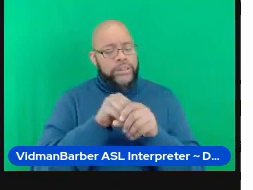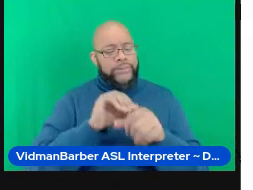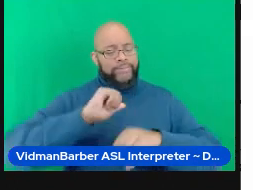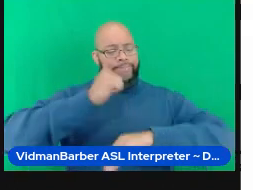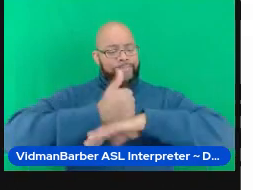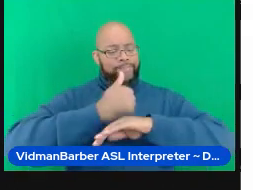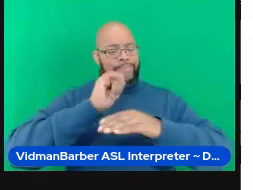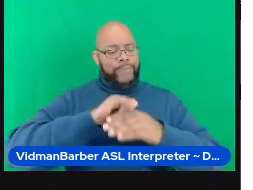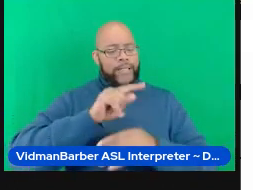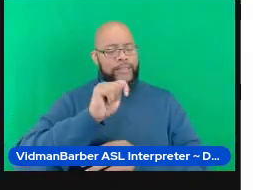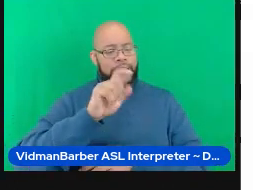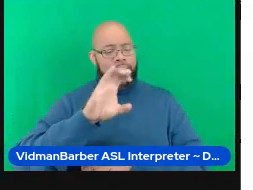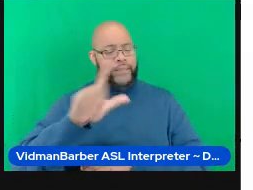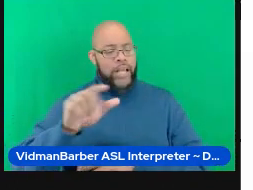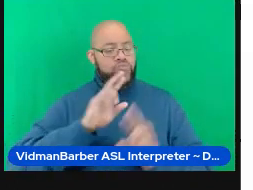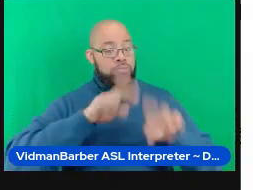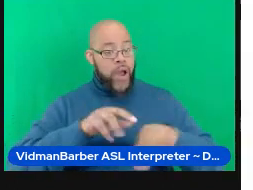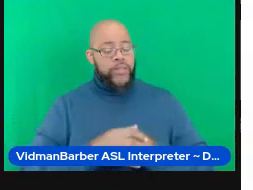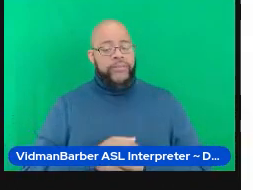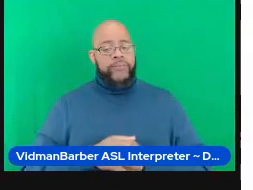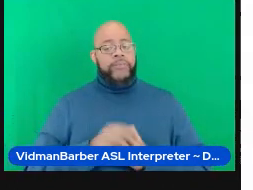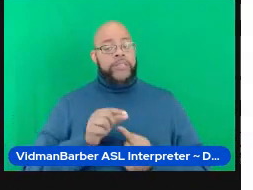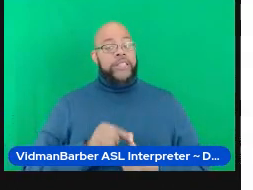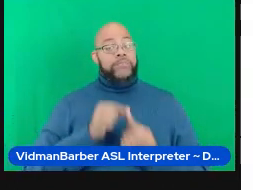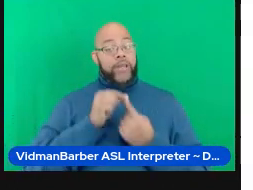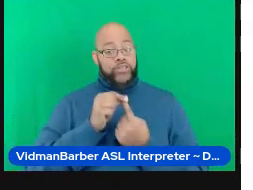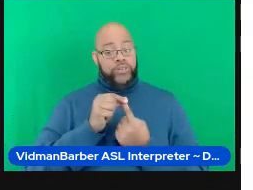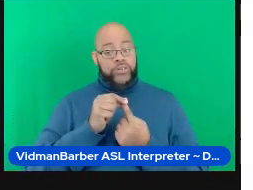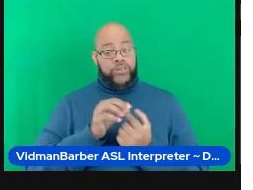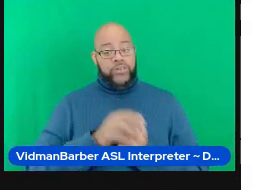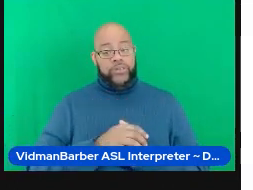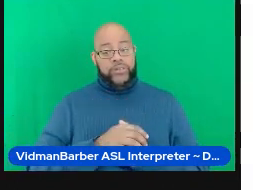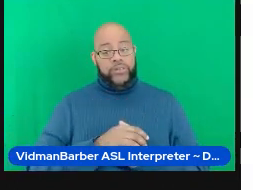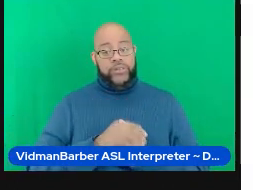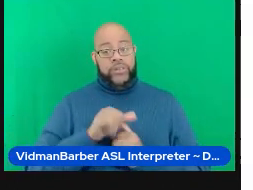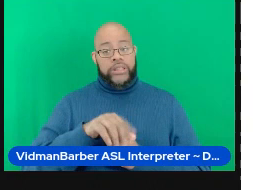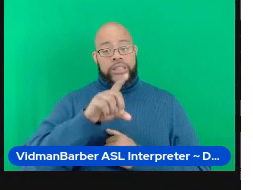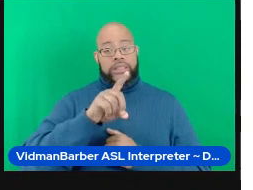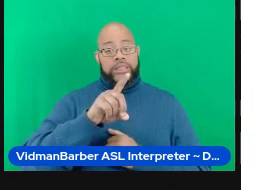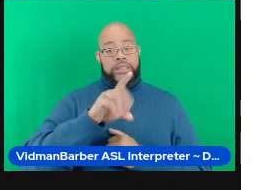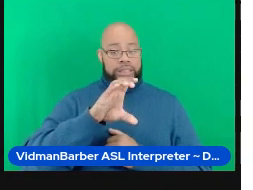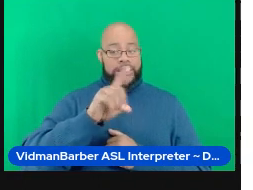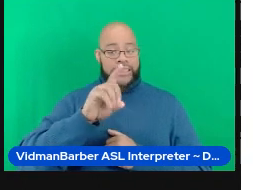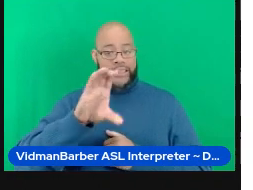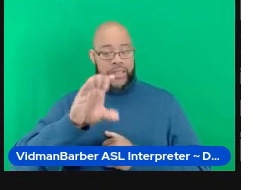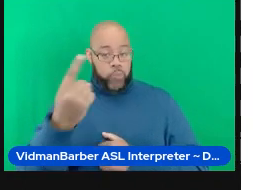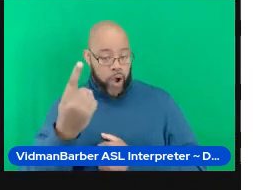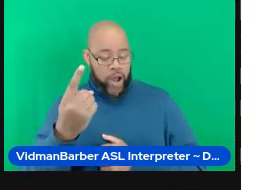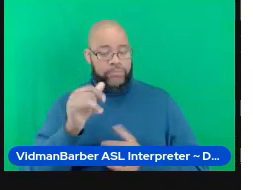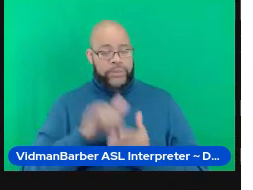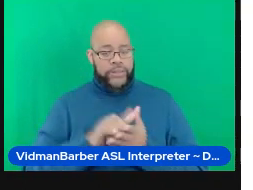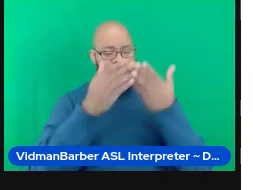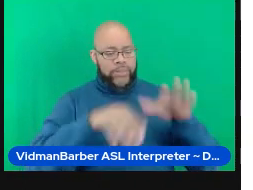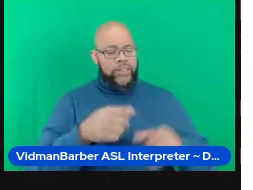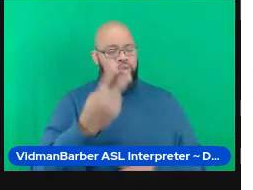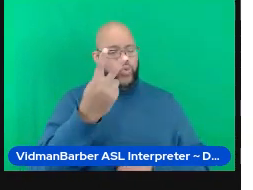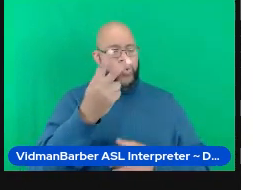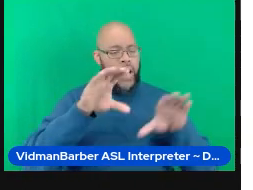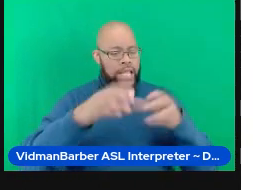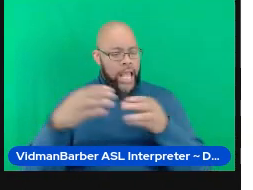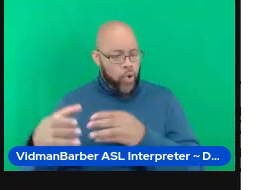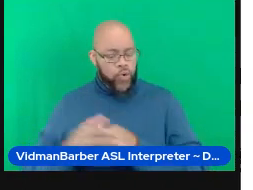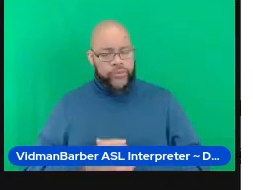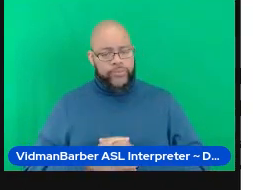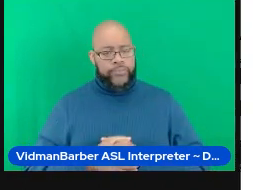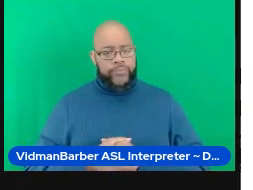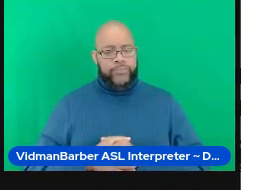regulatory T cell response, especially dendritic cell DC1. So dendritic cell can be divided into 2 categories.